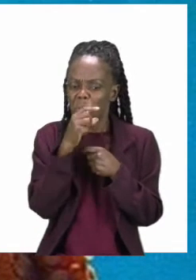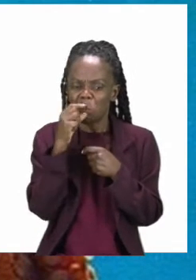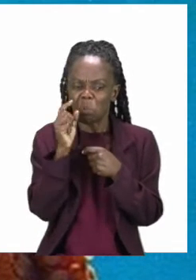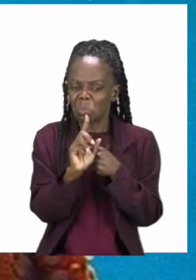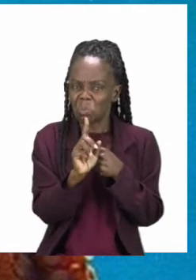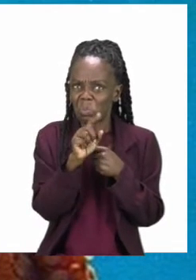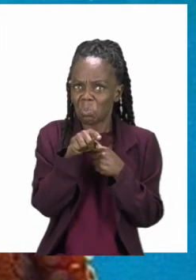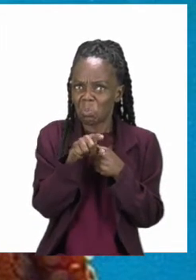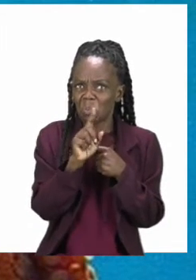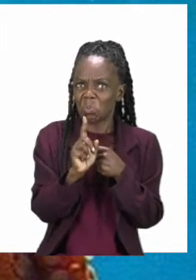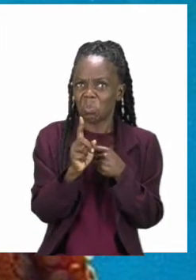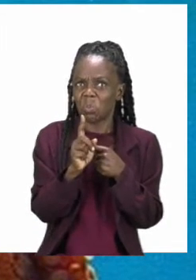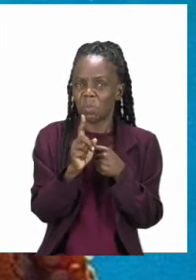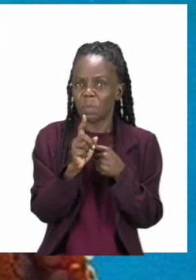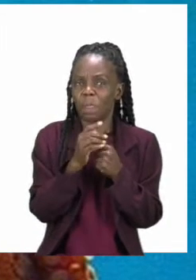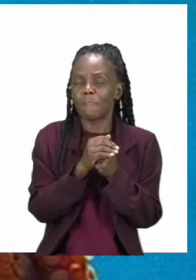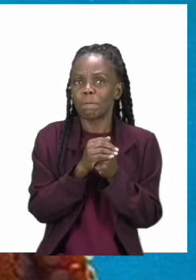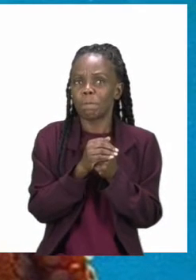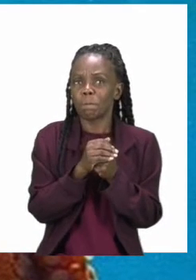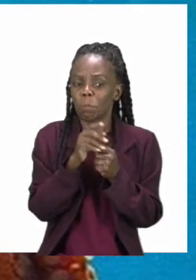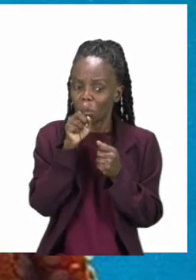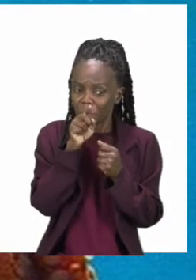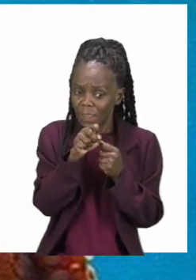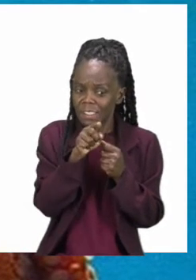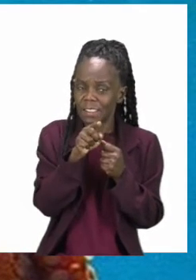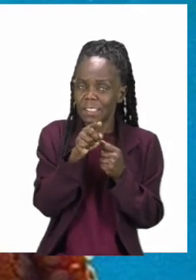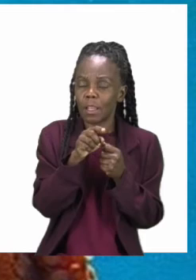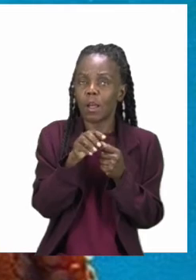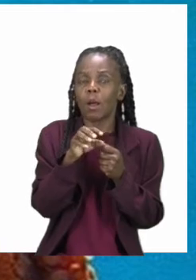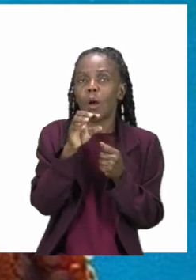Well done. This is an